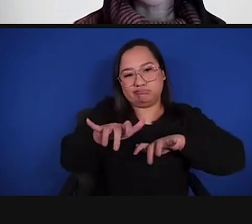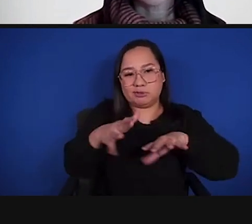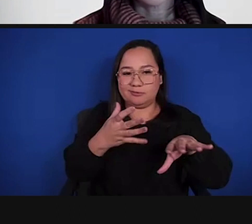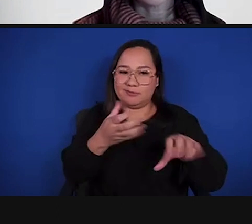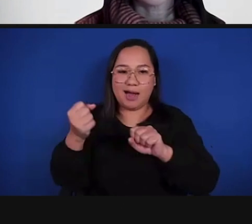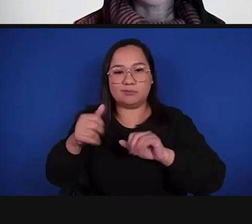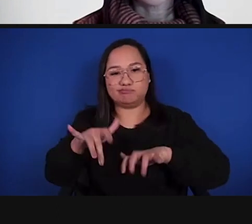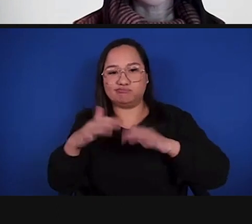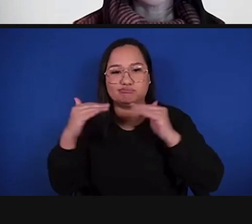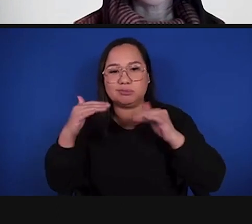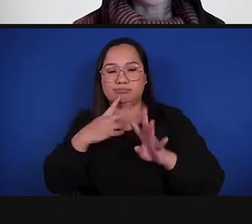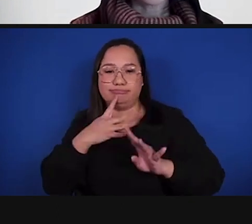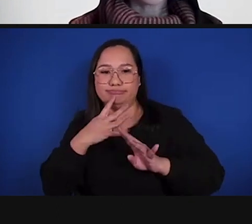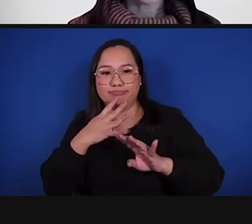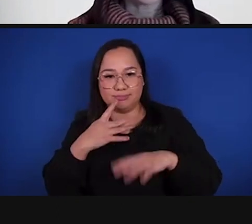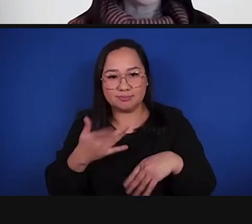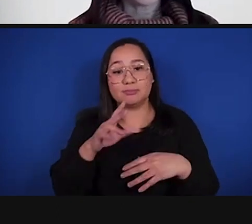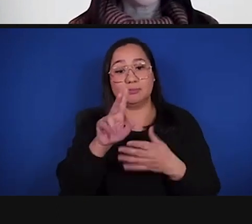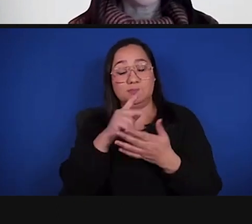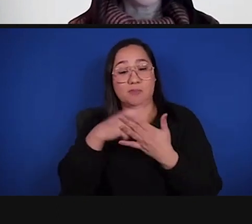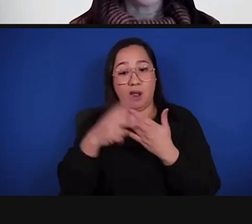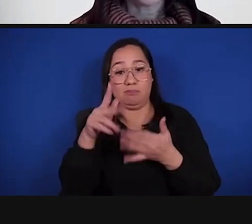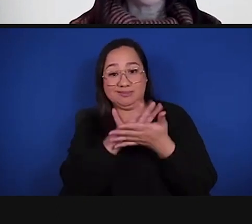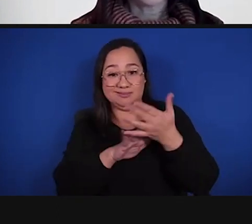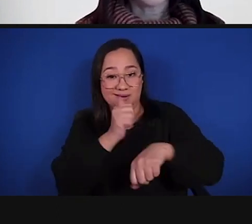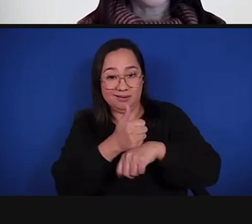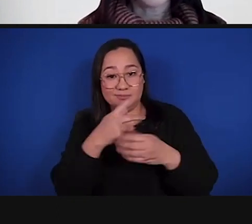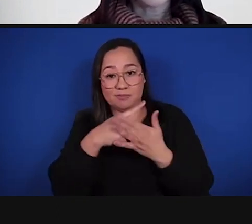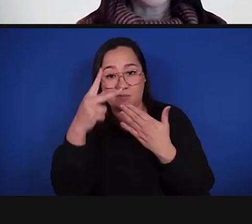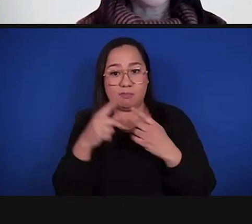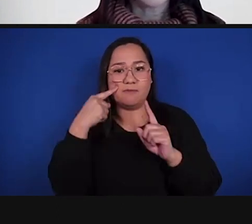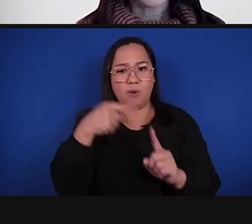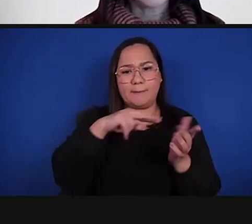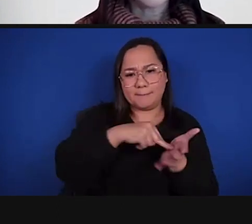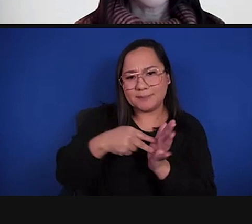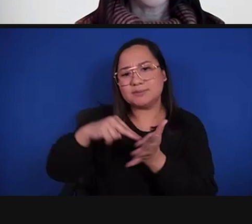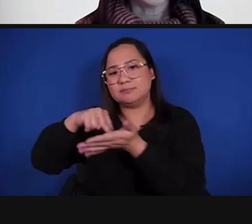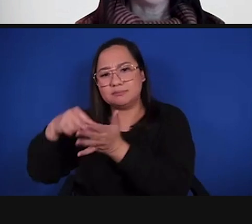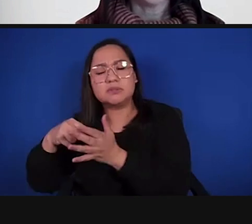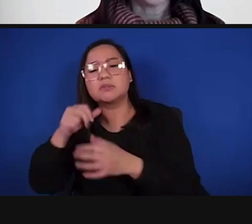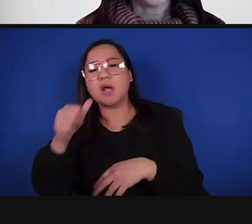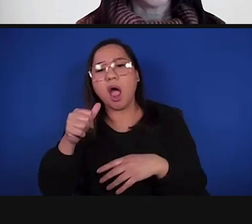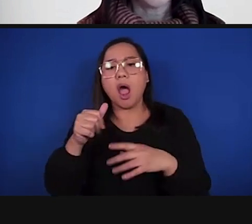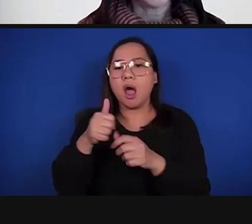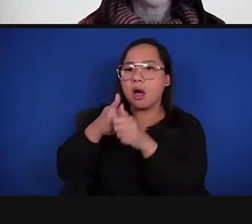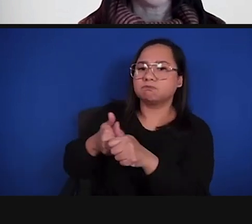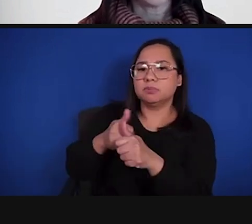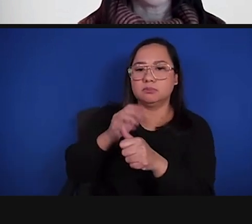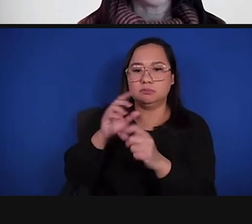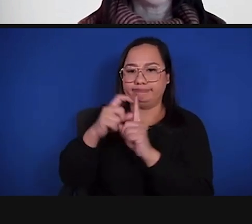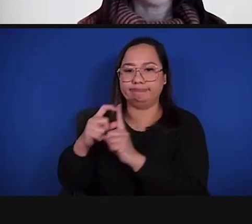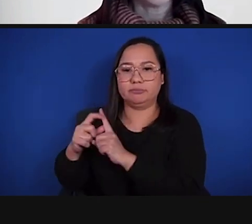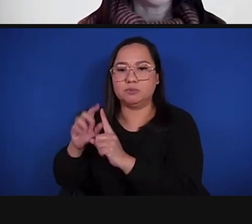meaning and not verbatim transcribers. Transcribers are required to do an annual skill verification after their initial training. If they've